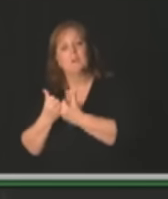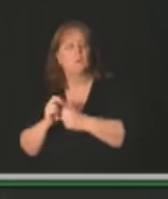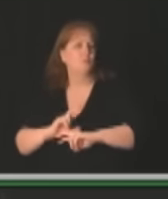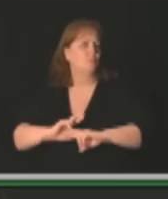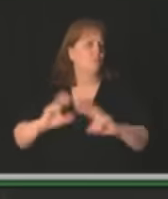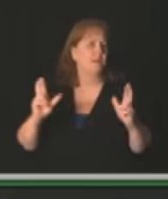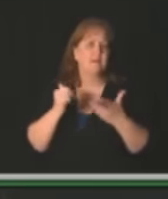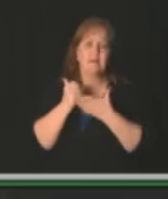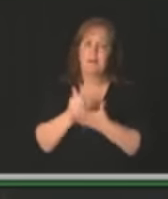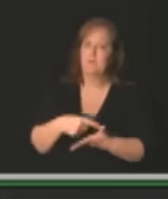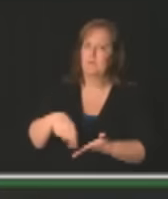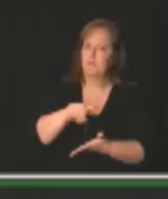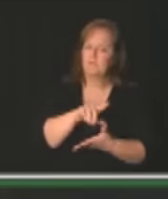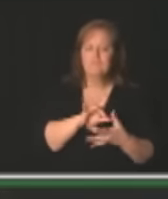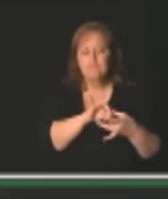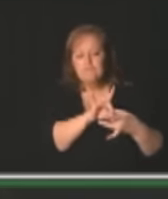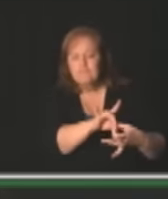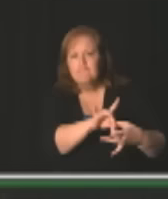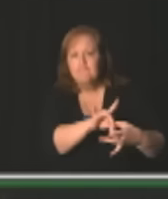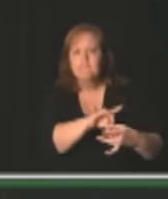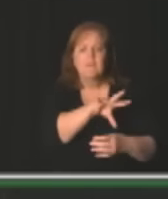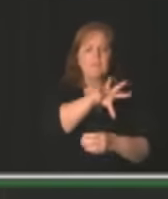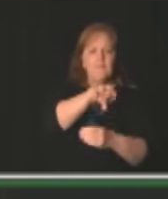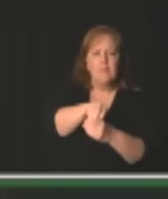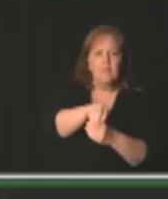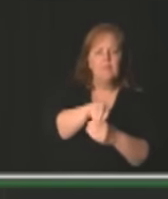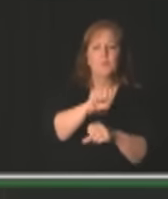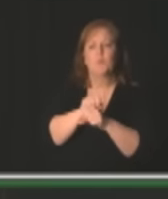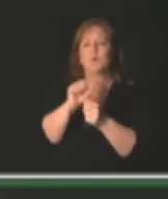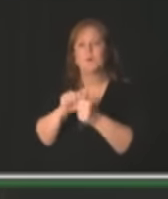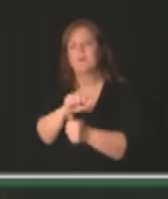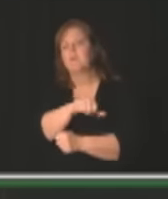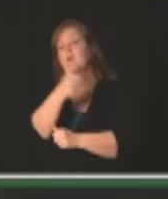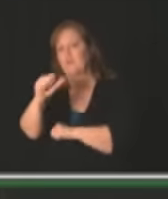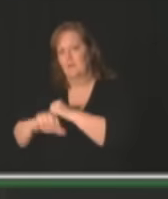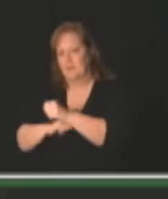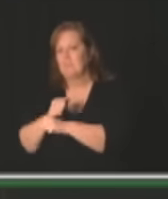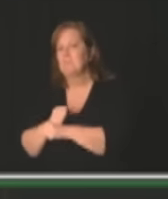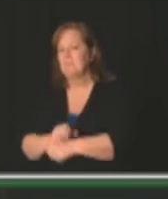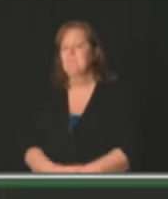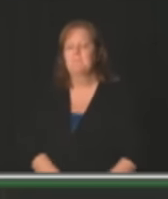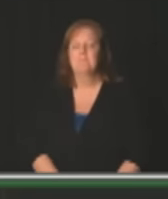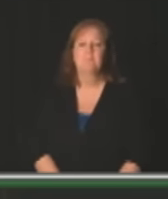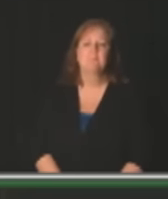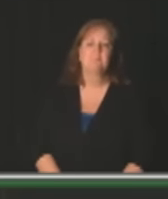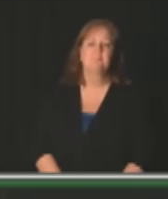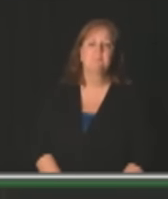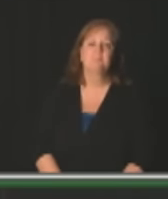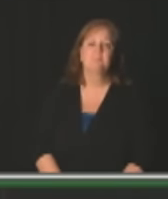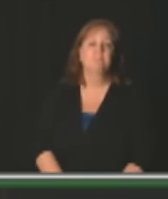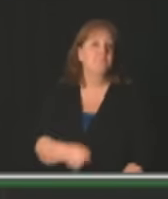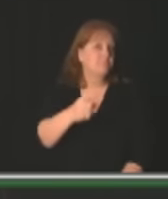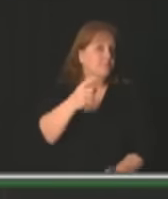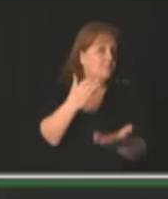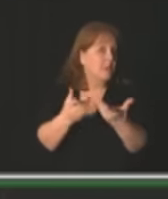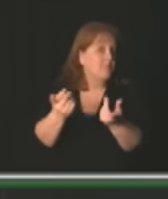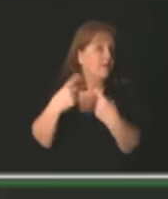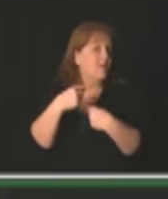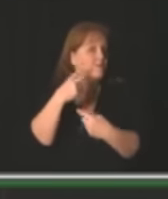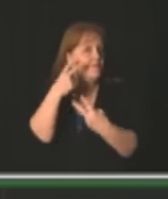stay connected, get involved, and network with your fellow alumni. Whether you'd like to visit